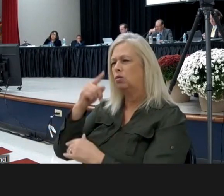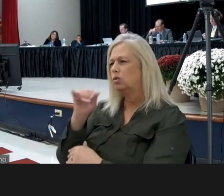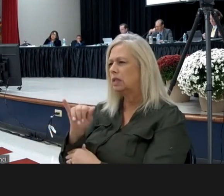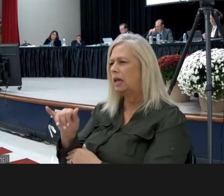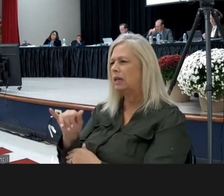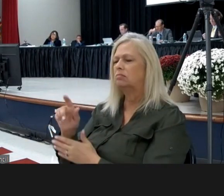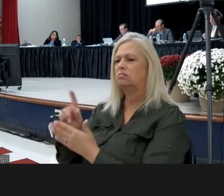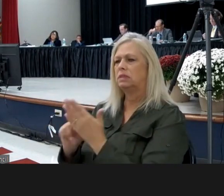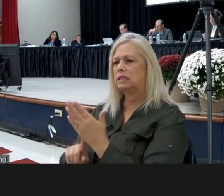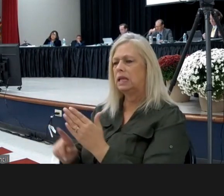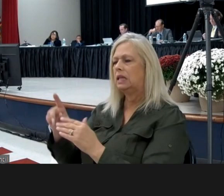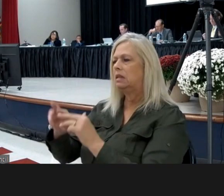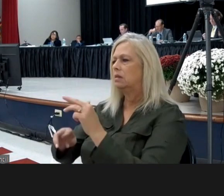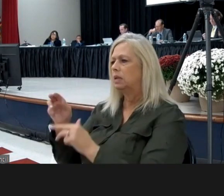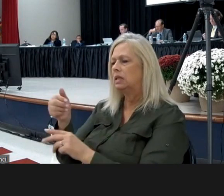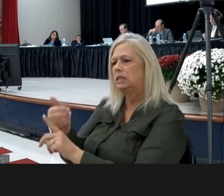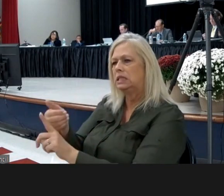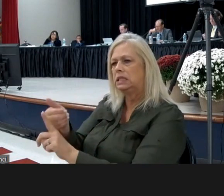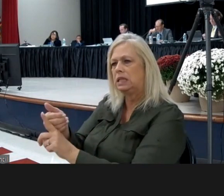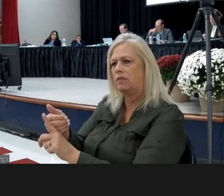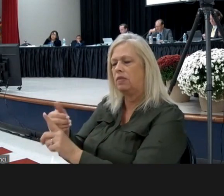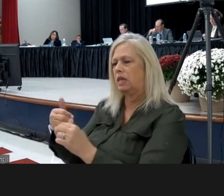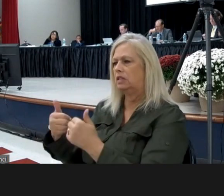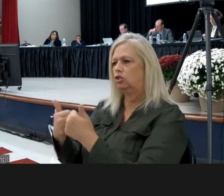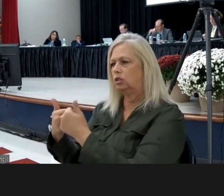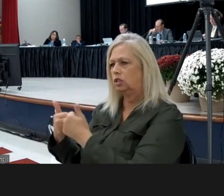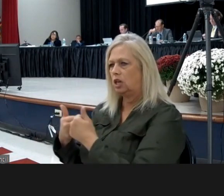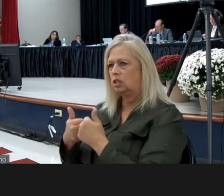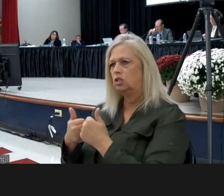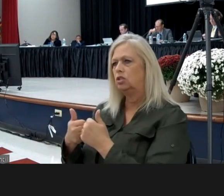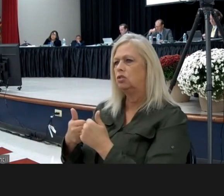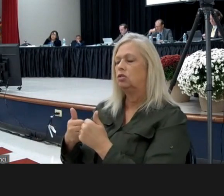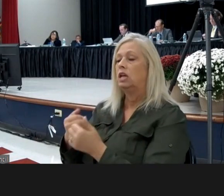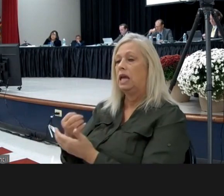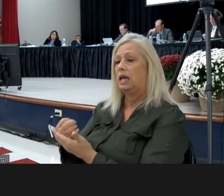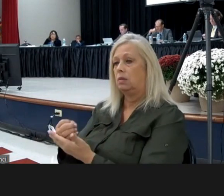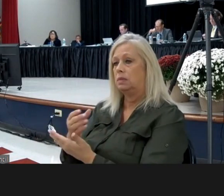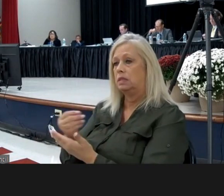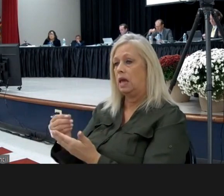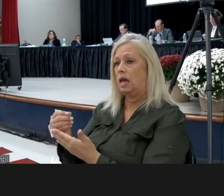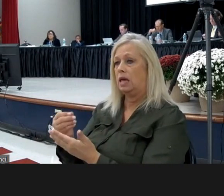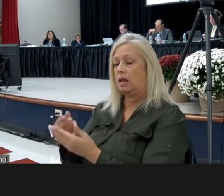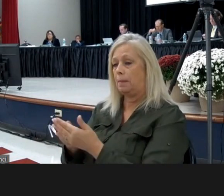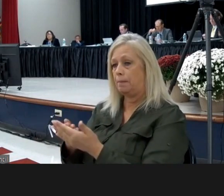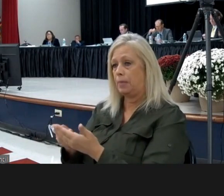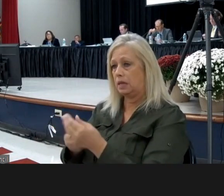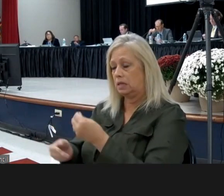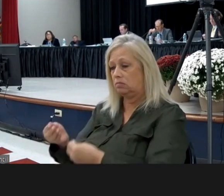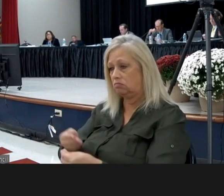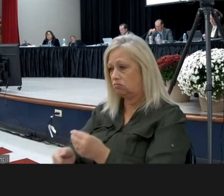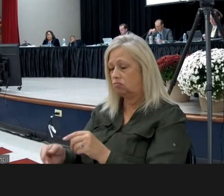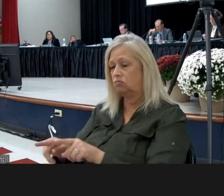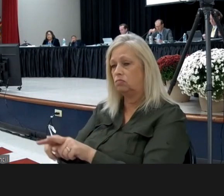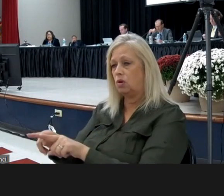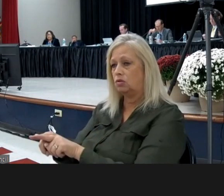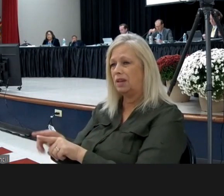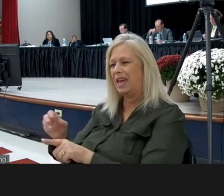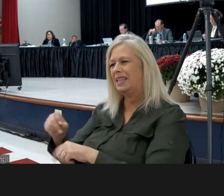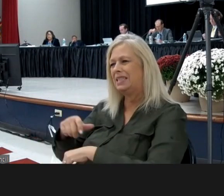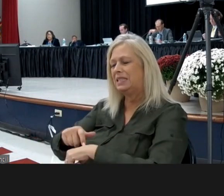itself and the challenges there. Of course, economics and budget always come into play. And then some of the hotel timeline challenges